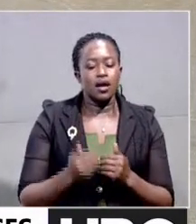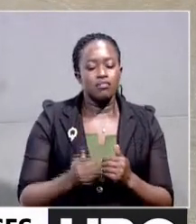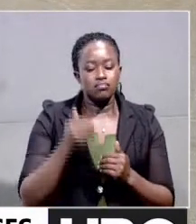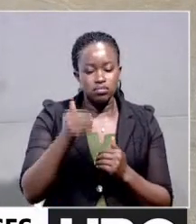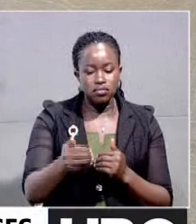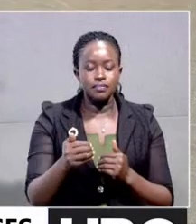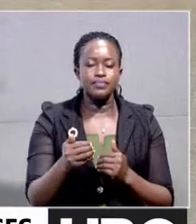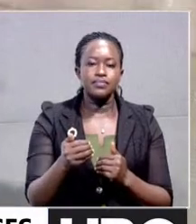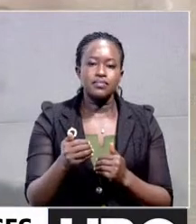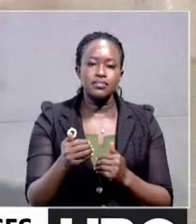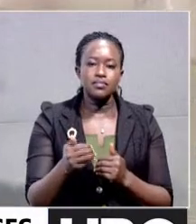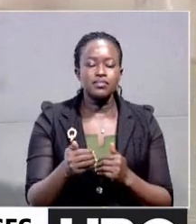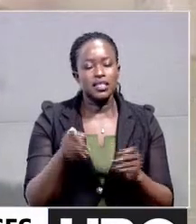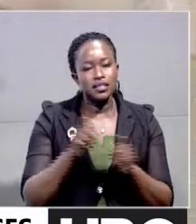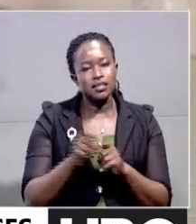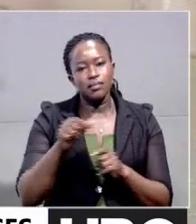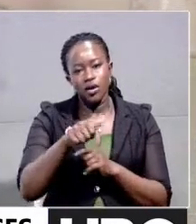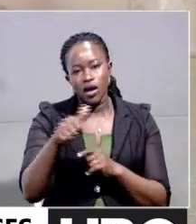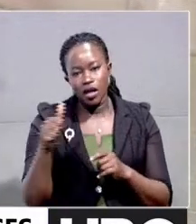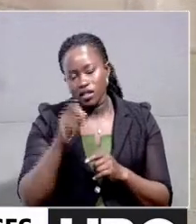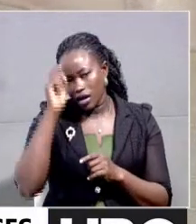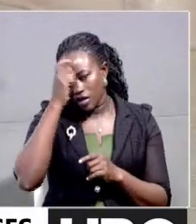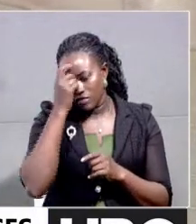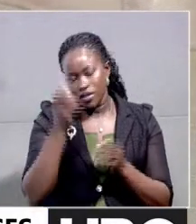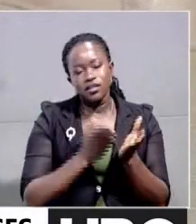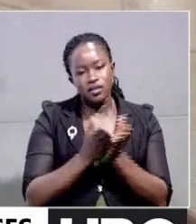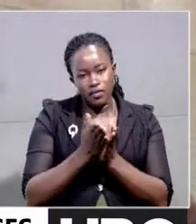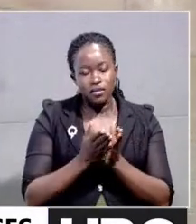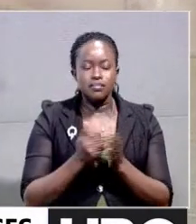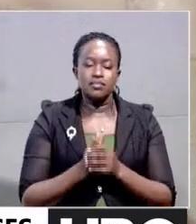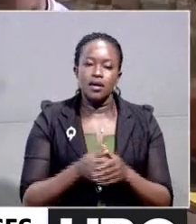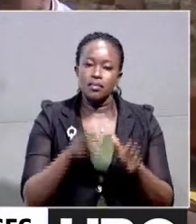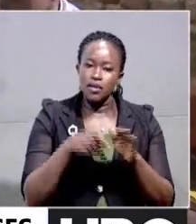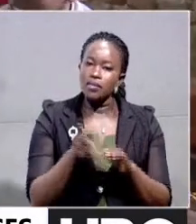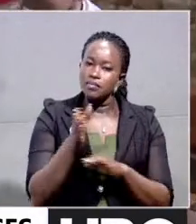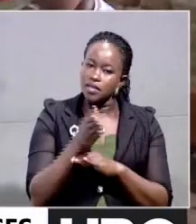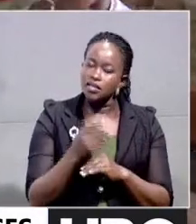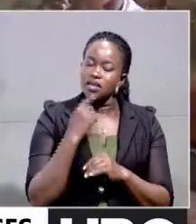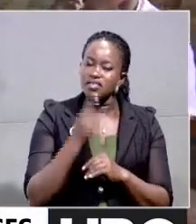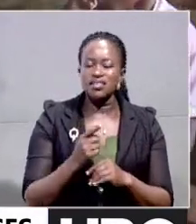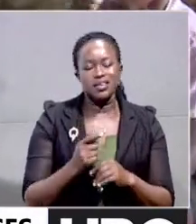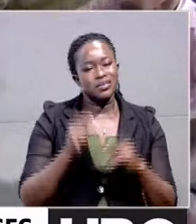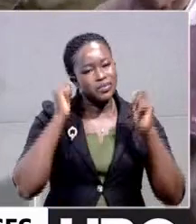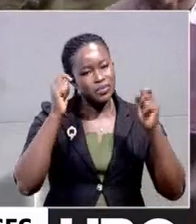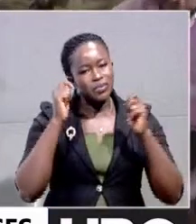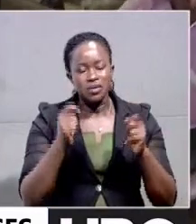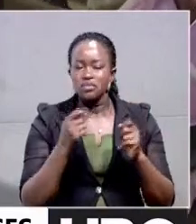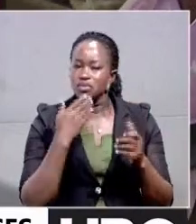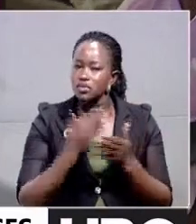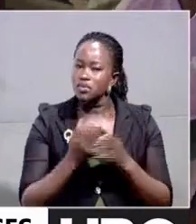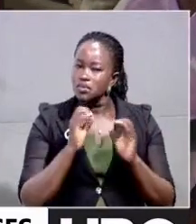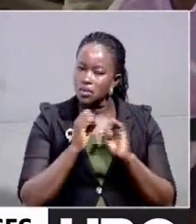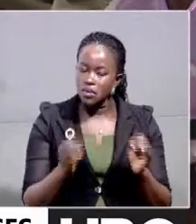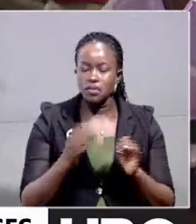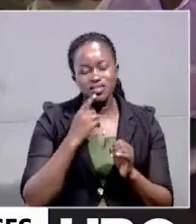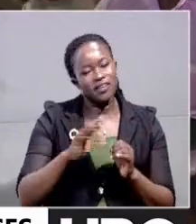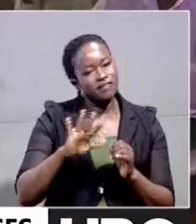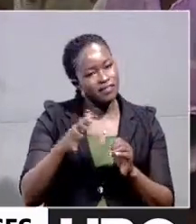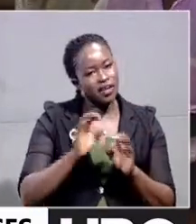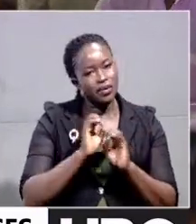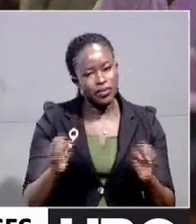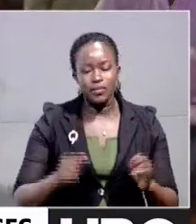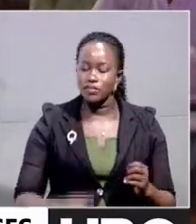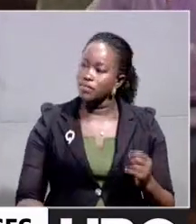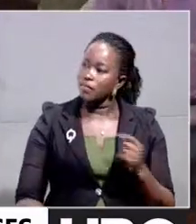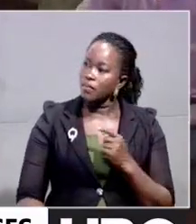our other public servants. The Prime Minister, Robin Nabanja, condemns the industrial action, calling it unfair. Our